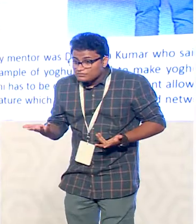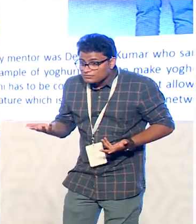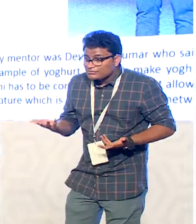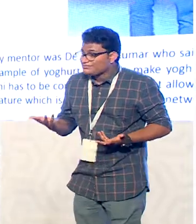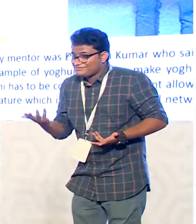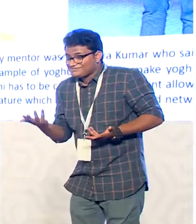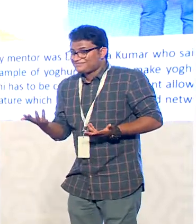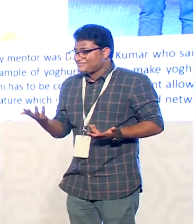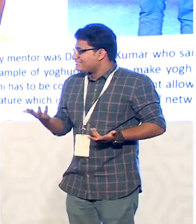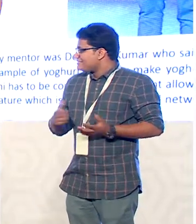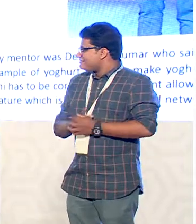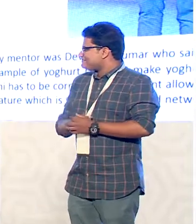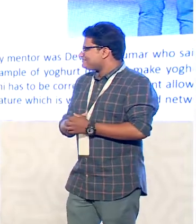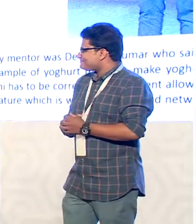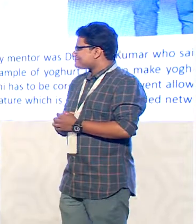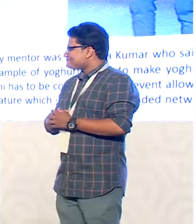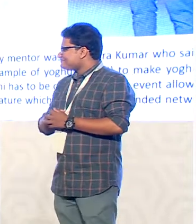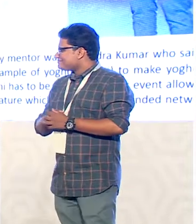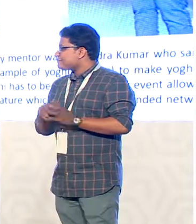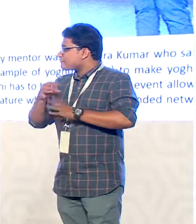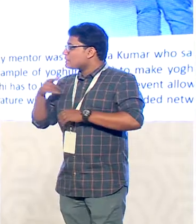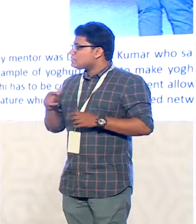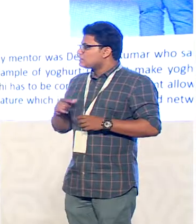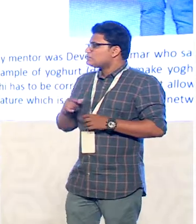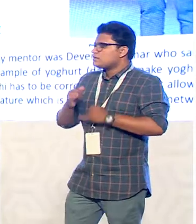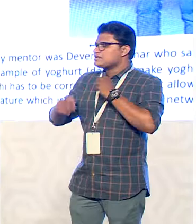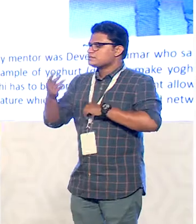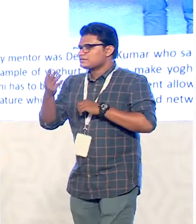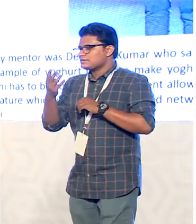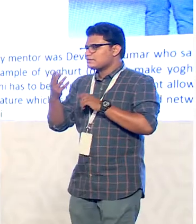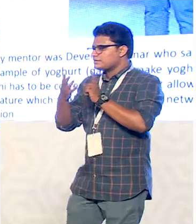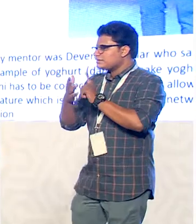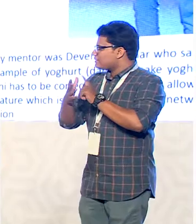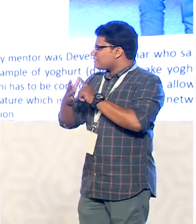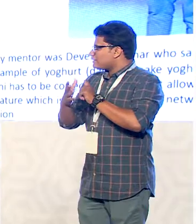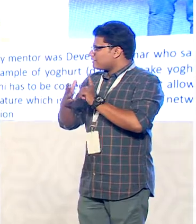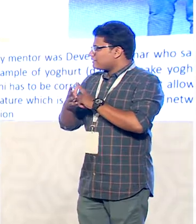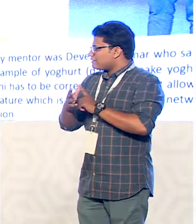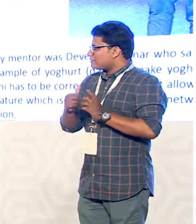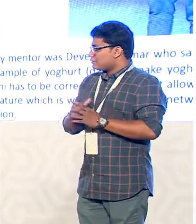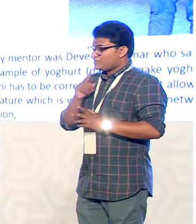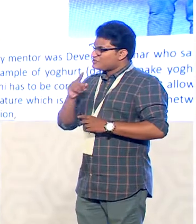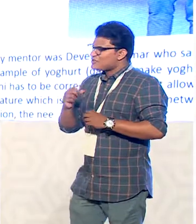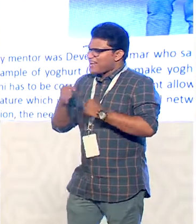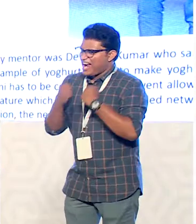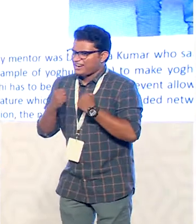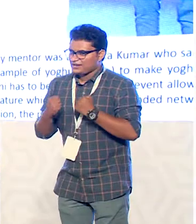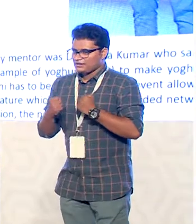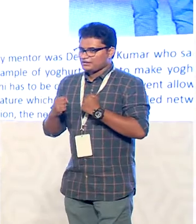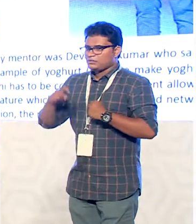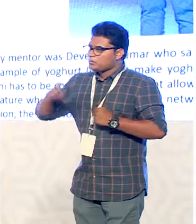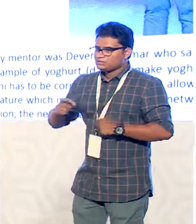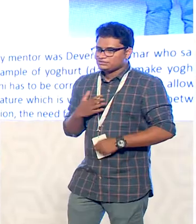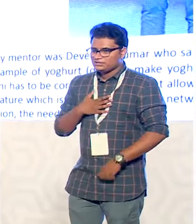non-violently, of course. And last but not least, and this is truly the hardest, you have to have